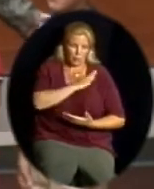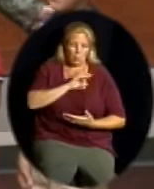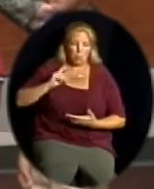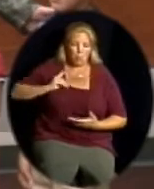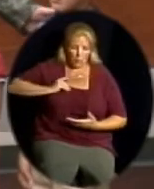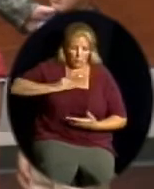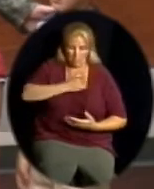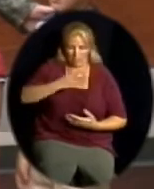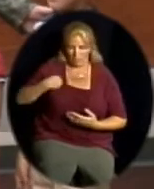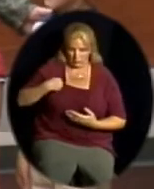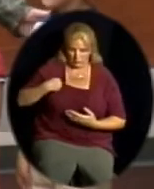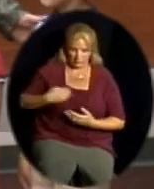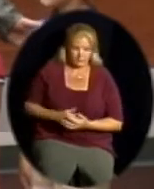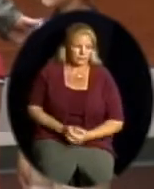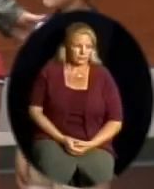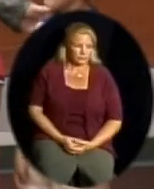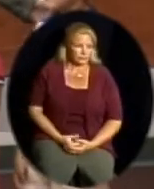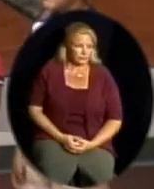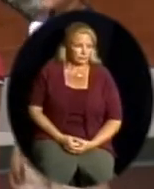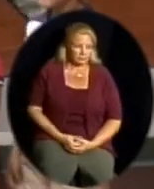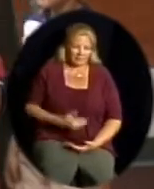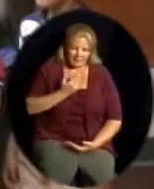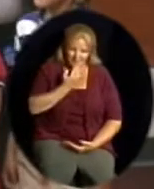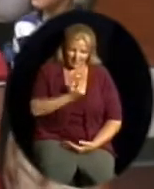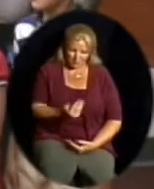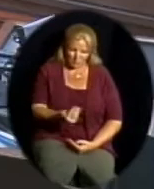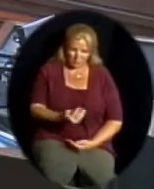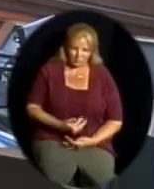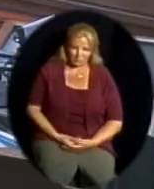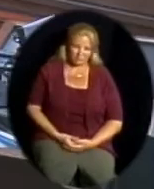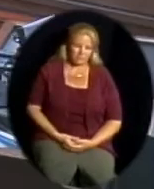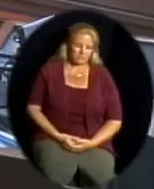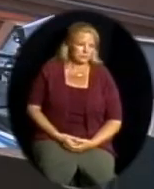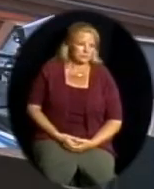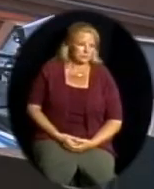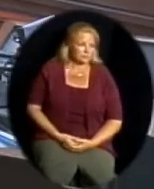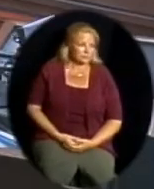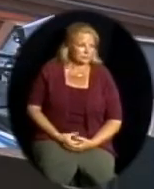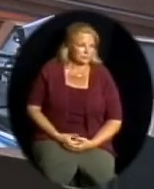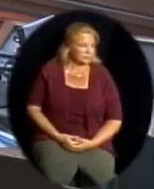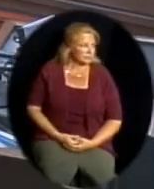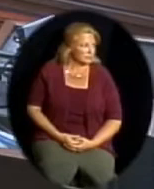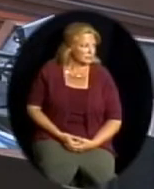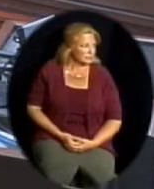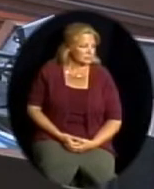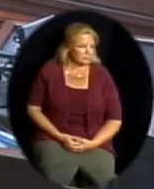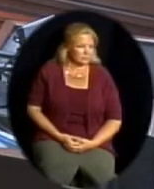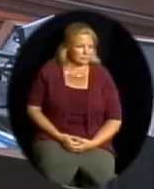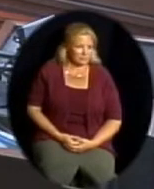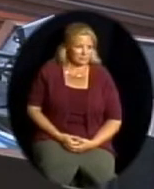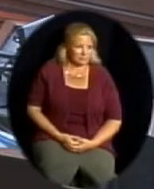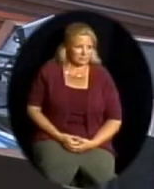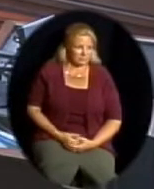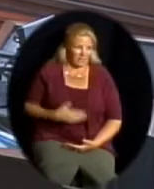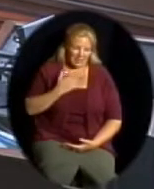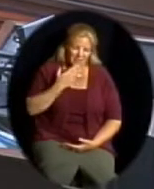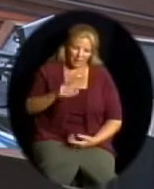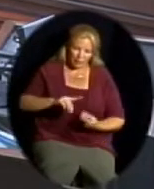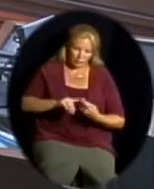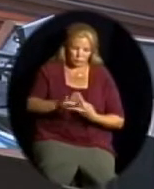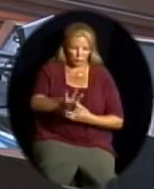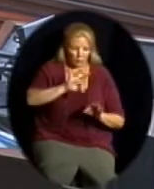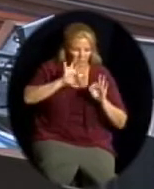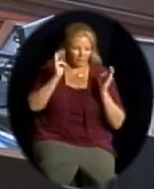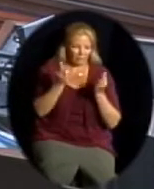that. Okay. Thank you. Great. Thank you, Grayson and Avery. Thank you to your family for bringing you here tonight. Thank